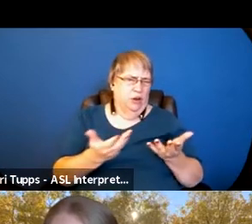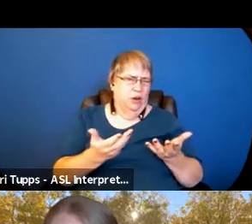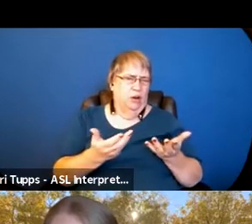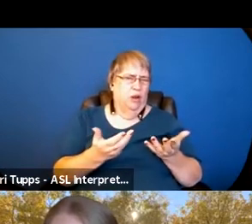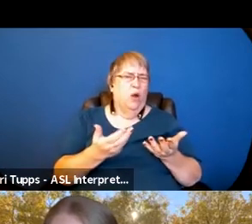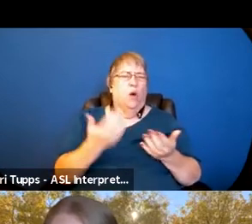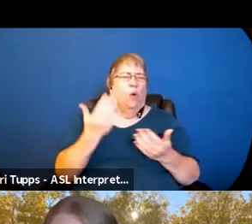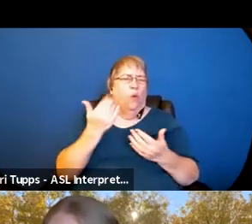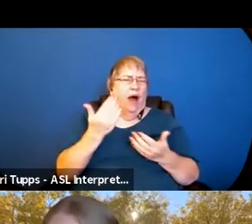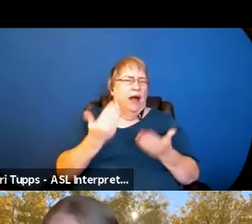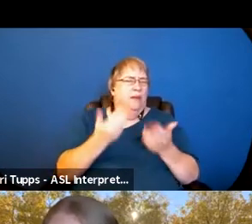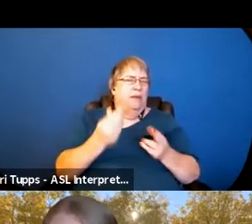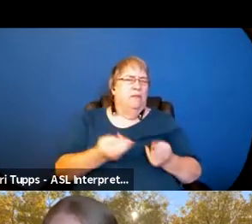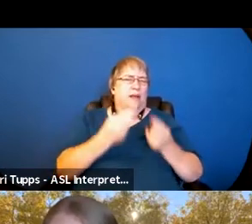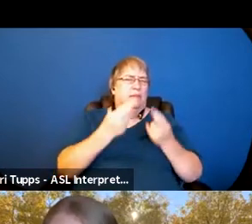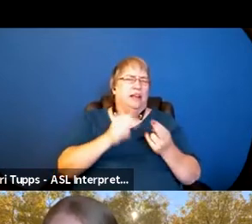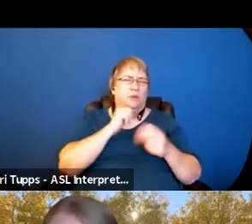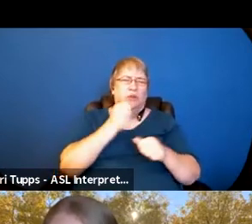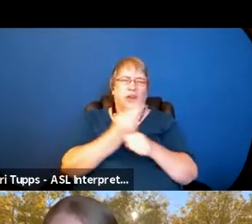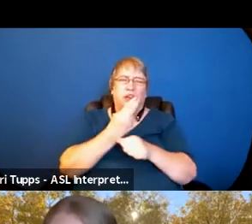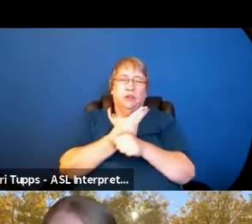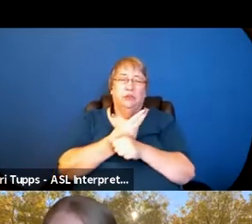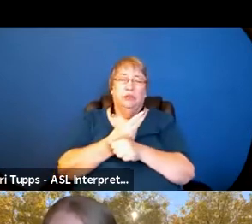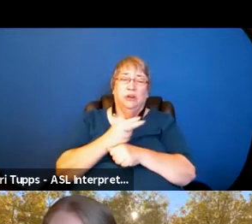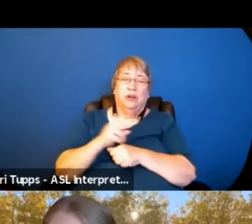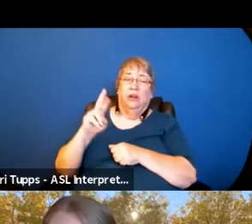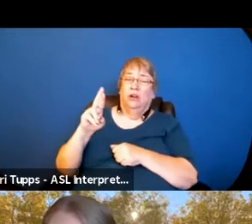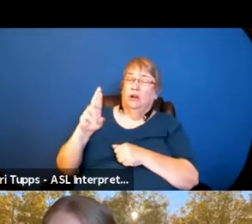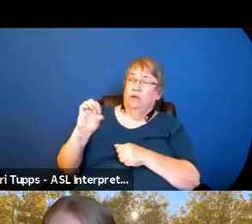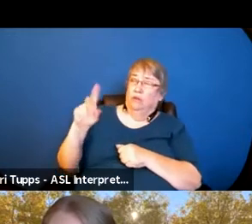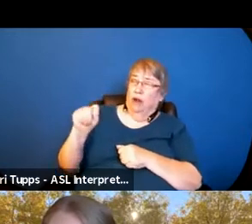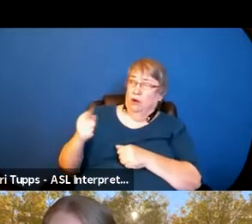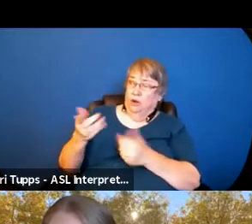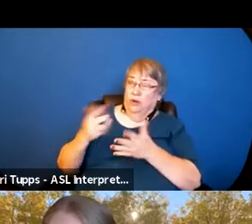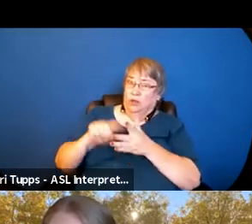not be implemented. Robert, do you want to start off with some thoughts there?